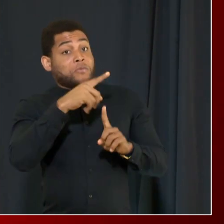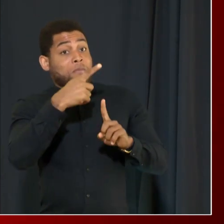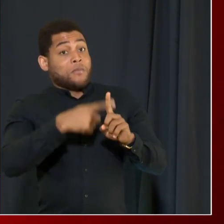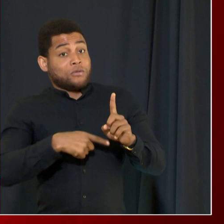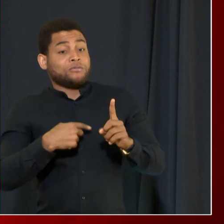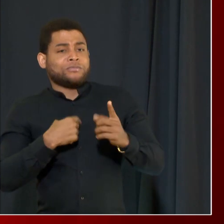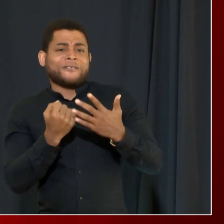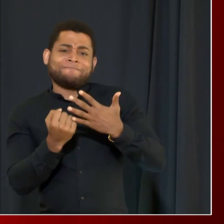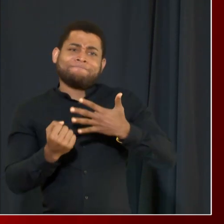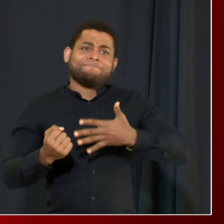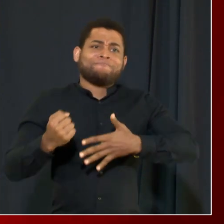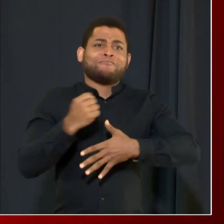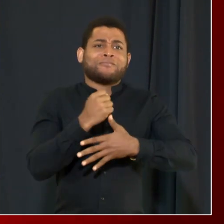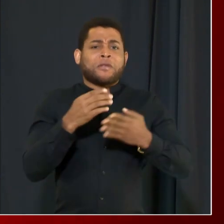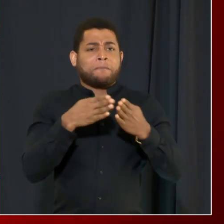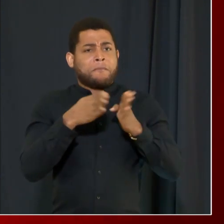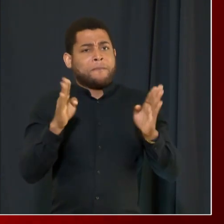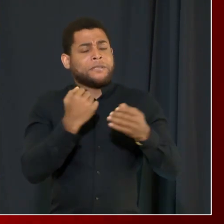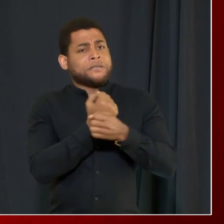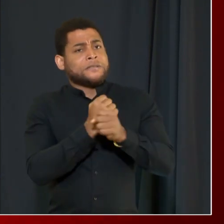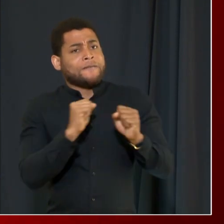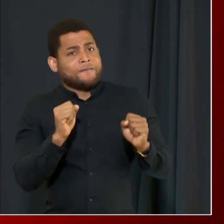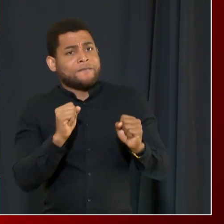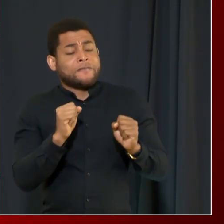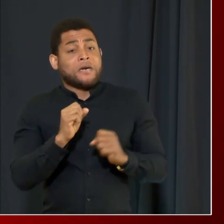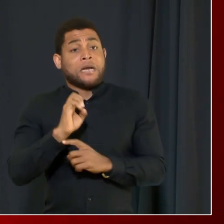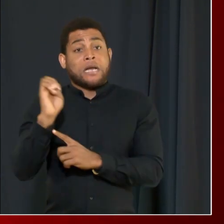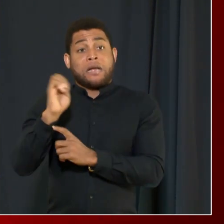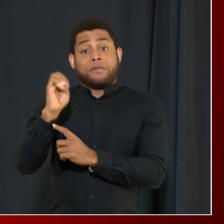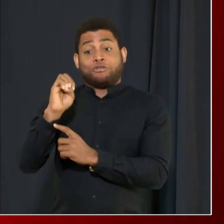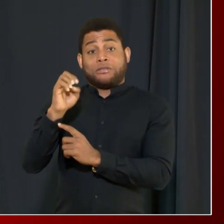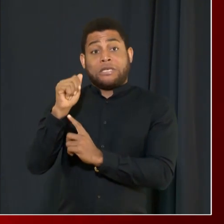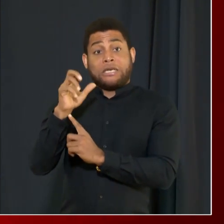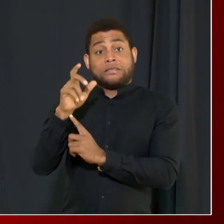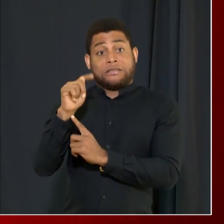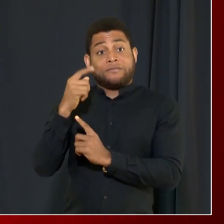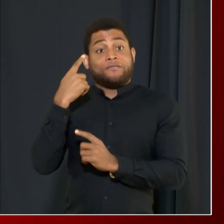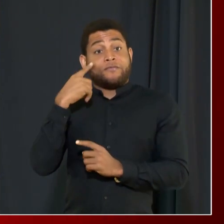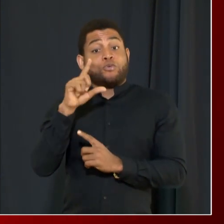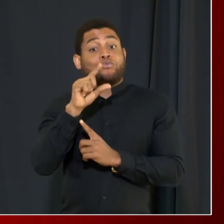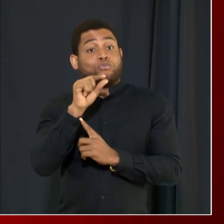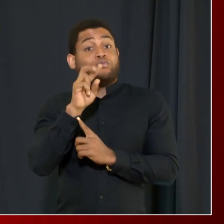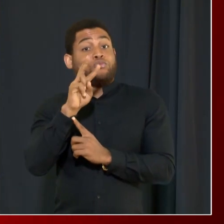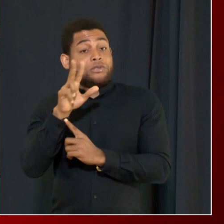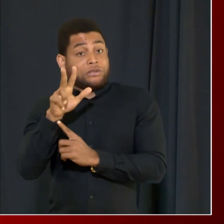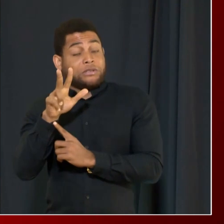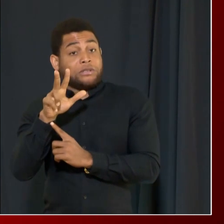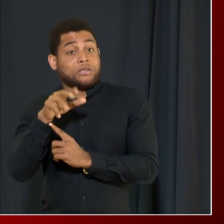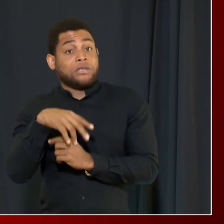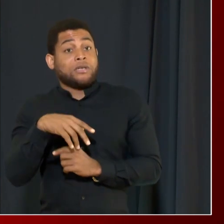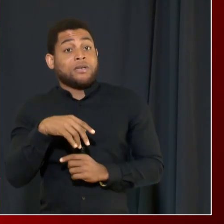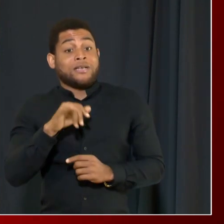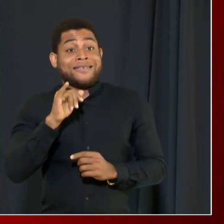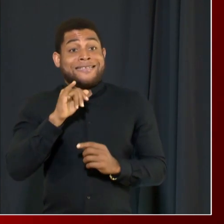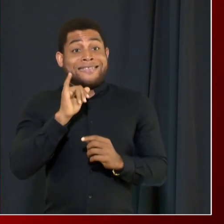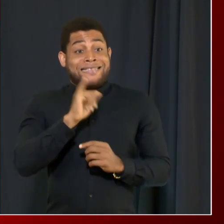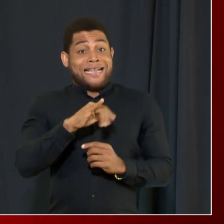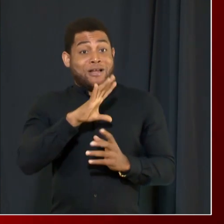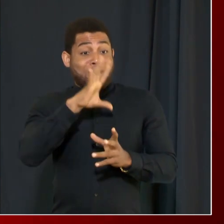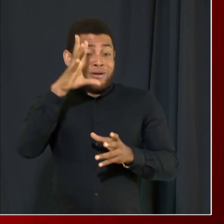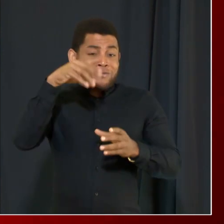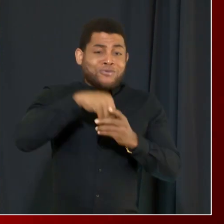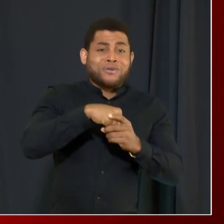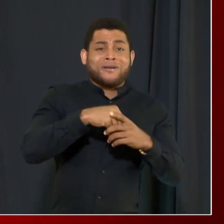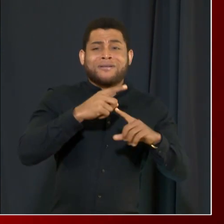Safety Emergency Amendment Act of 2023, which includes many provisions